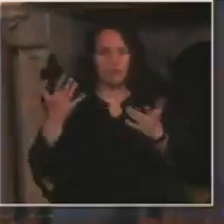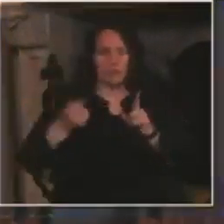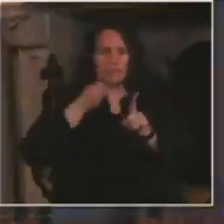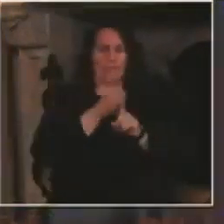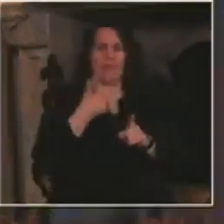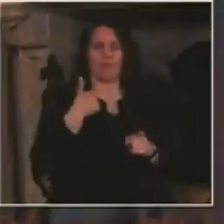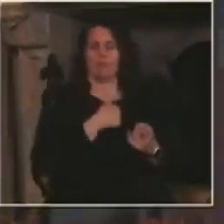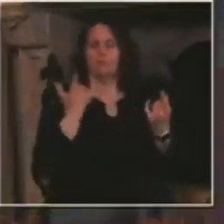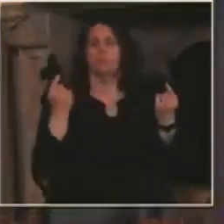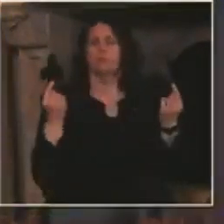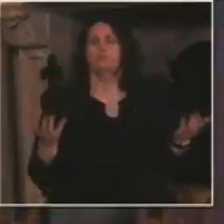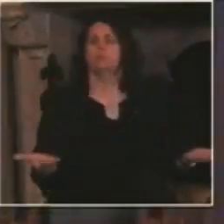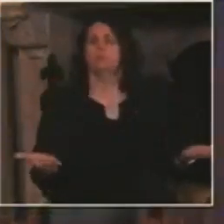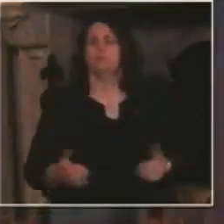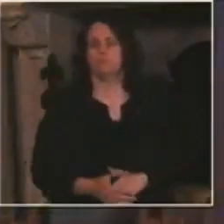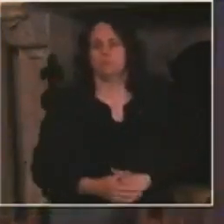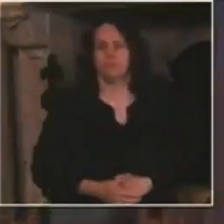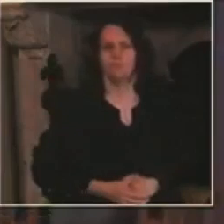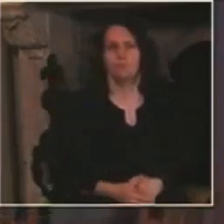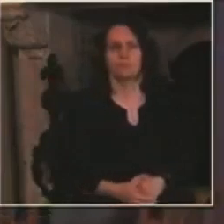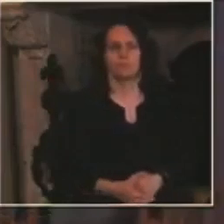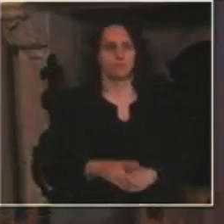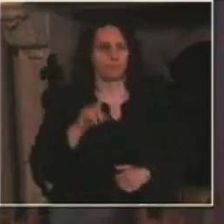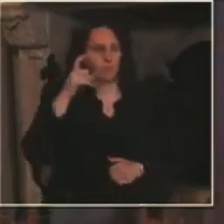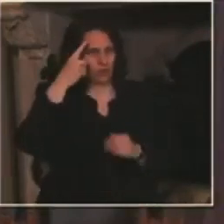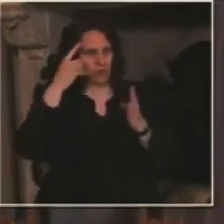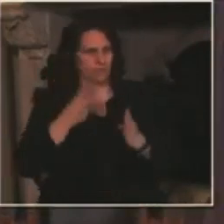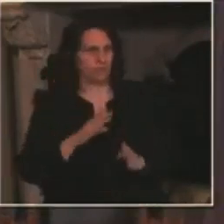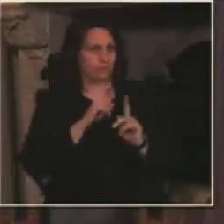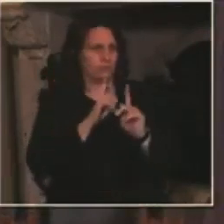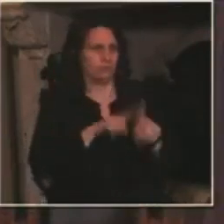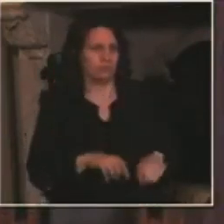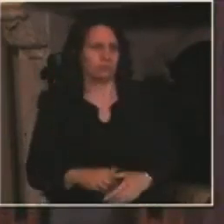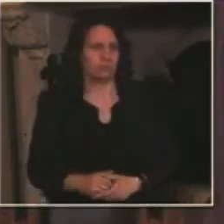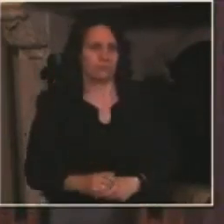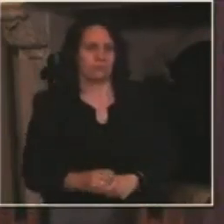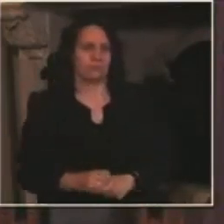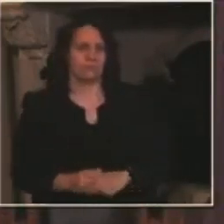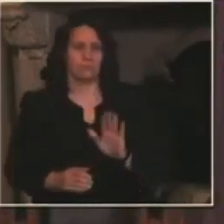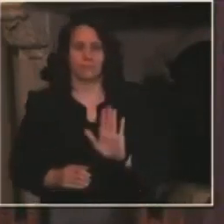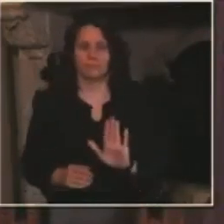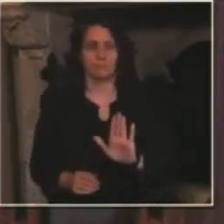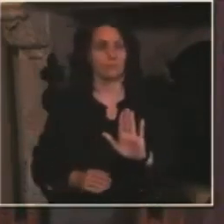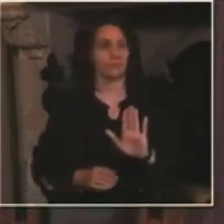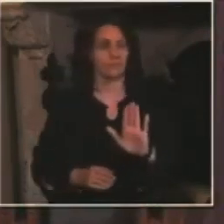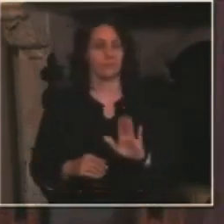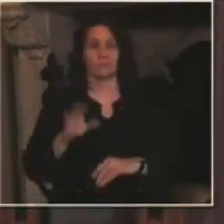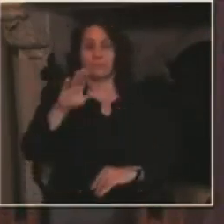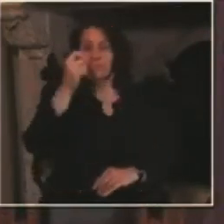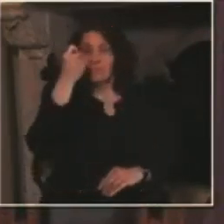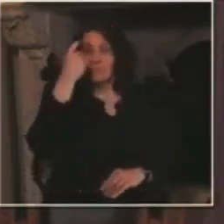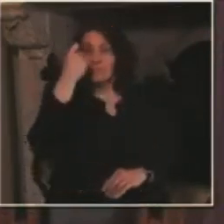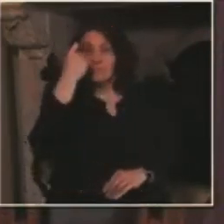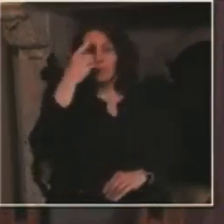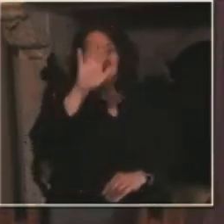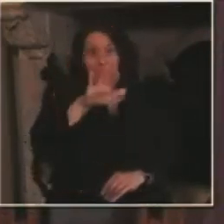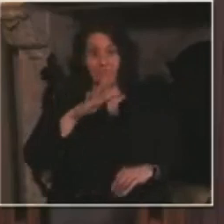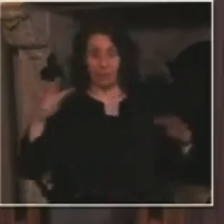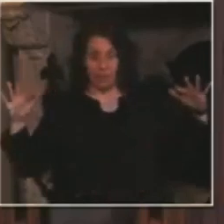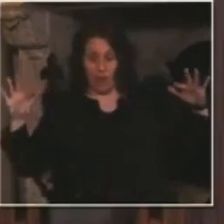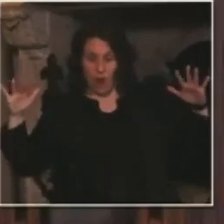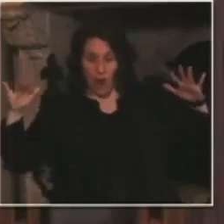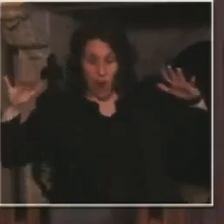you missed one small point. You bring all these people together, the chances of spreading the virus is much more significant